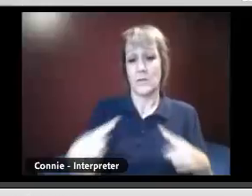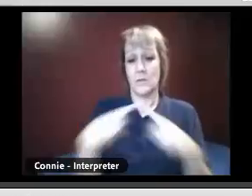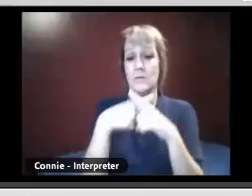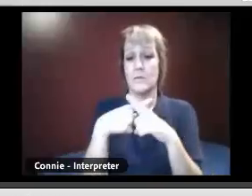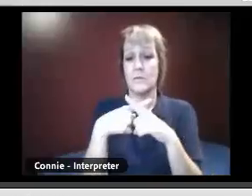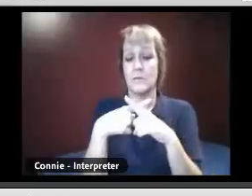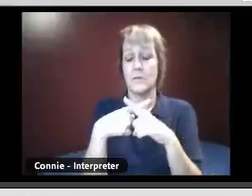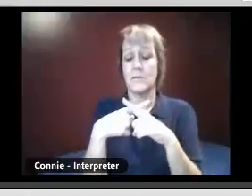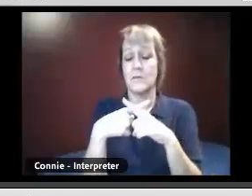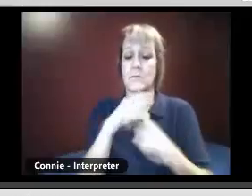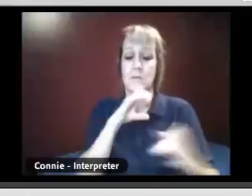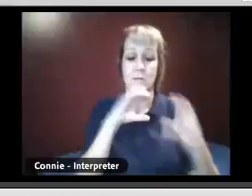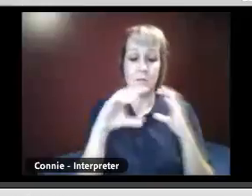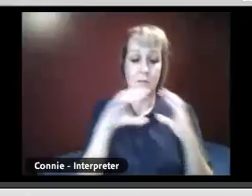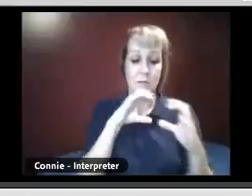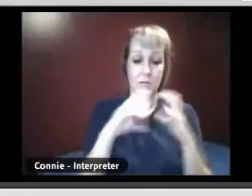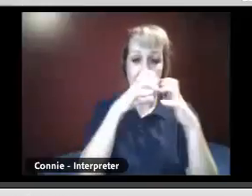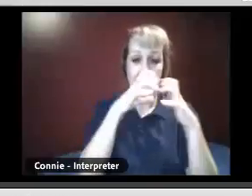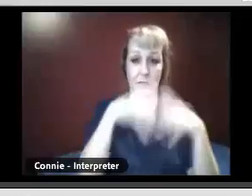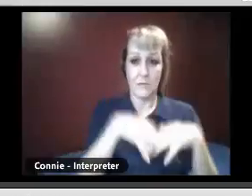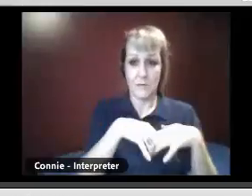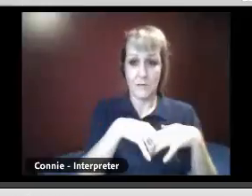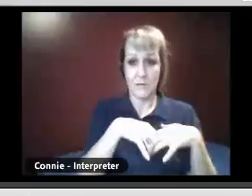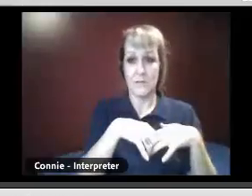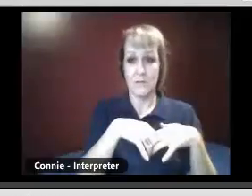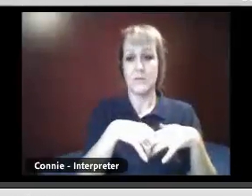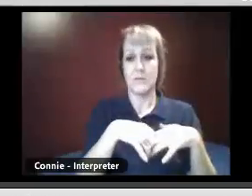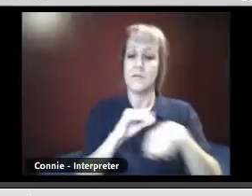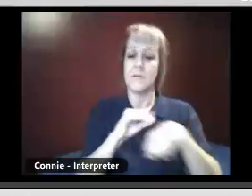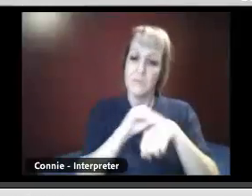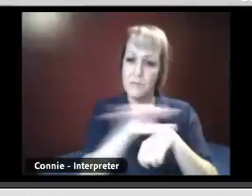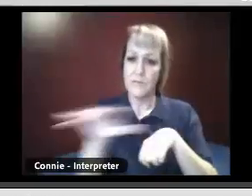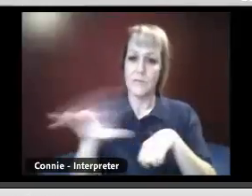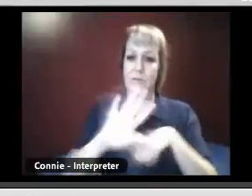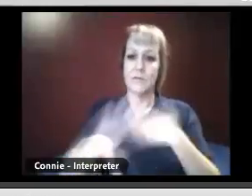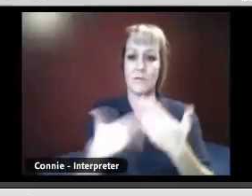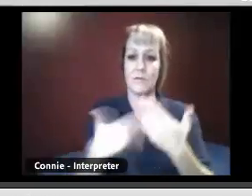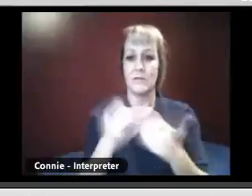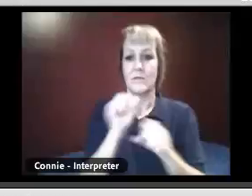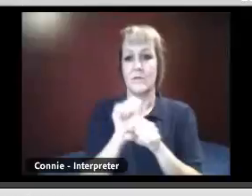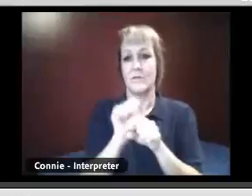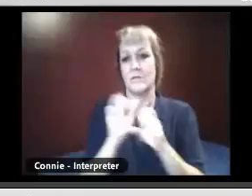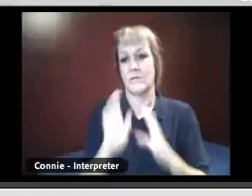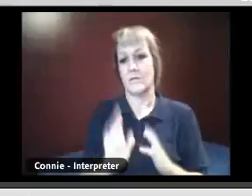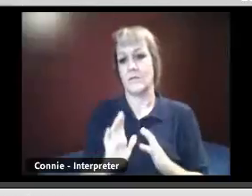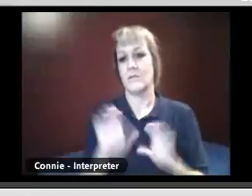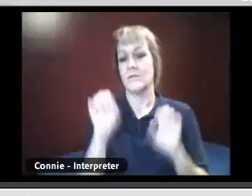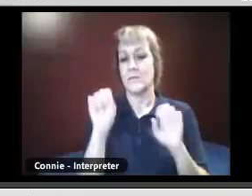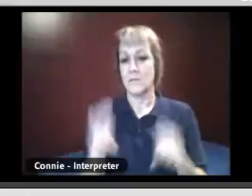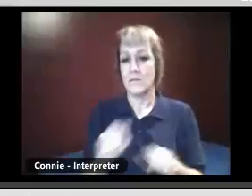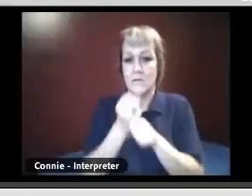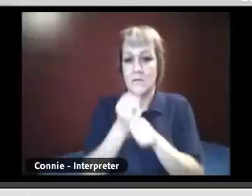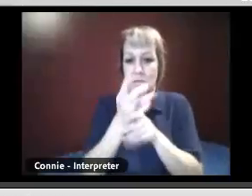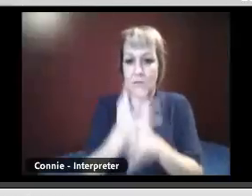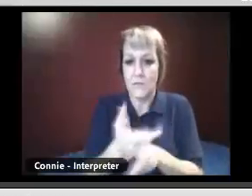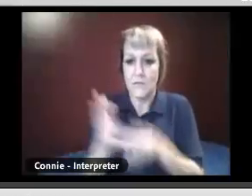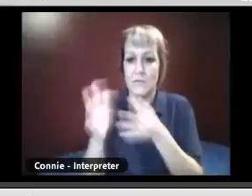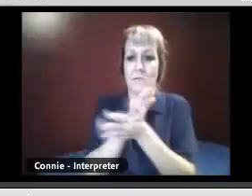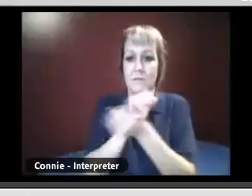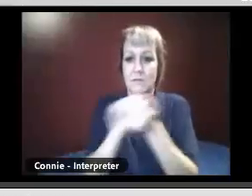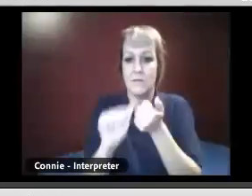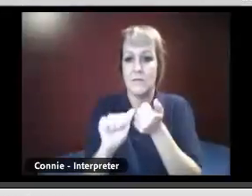when communication breaks down, it affects everybody. And it could create residual damage, throughout